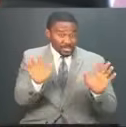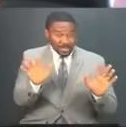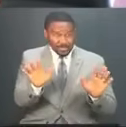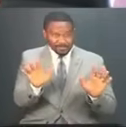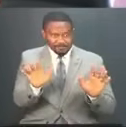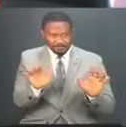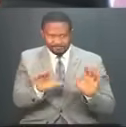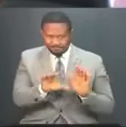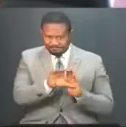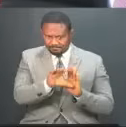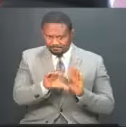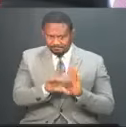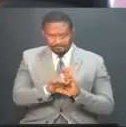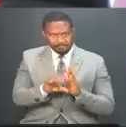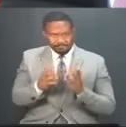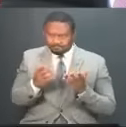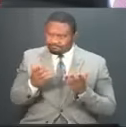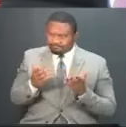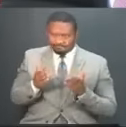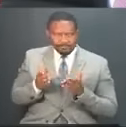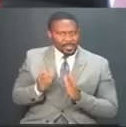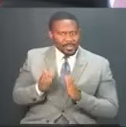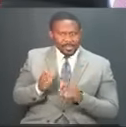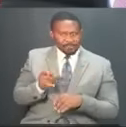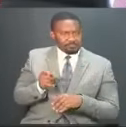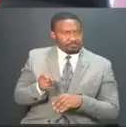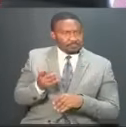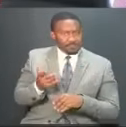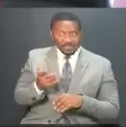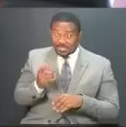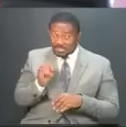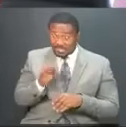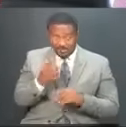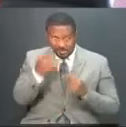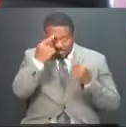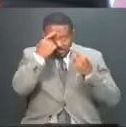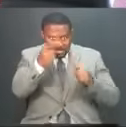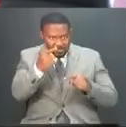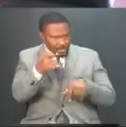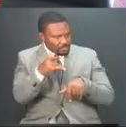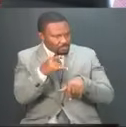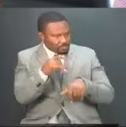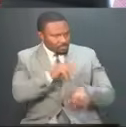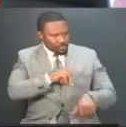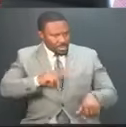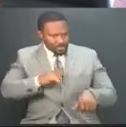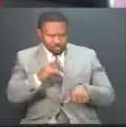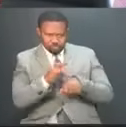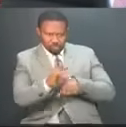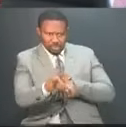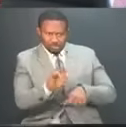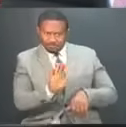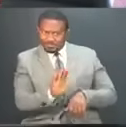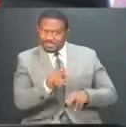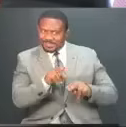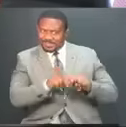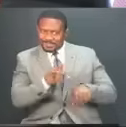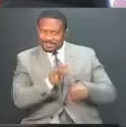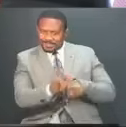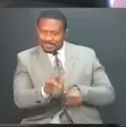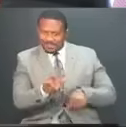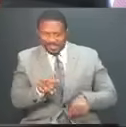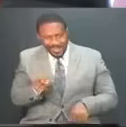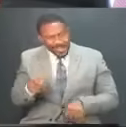injuncts the Clerk of Parliament, whenever a vacancy occurs in Parliament, the Clerk to Parliament shall